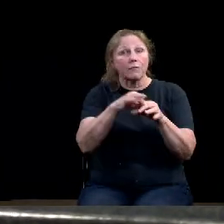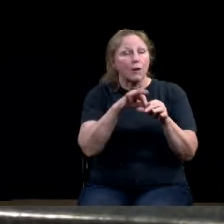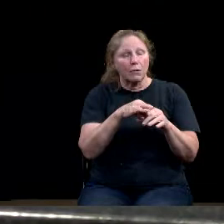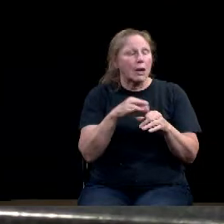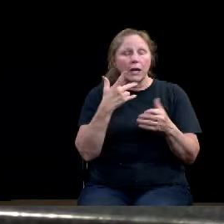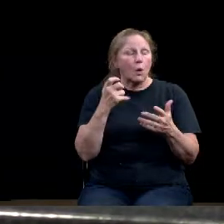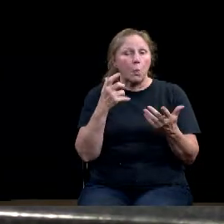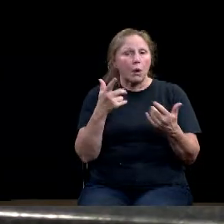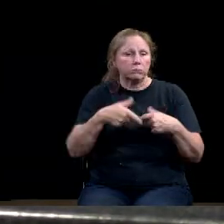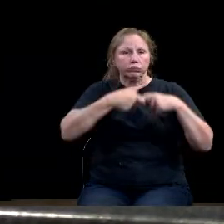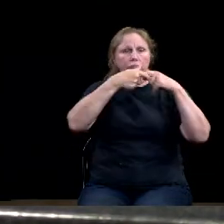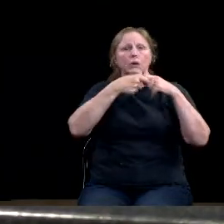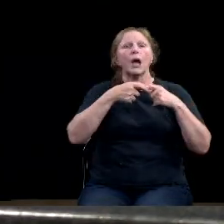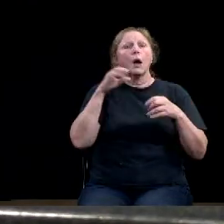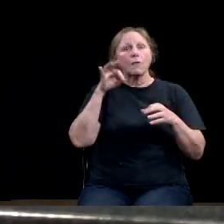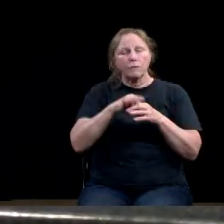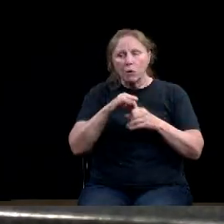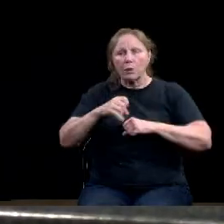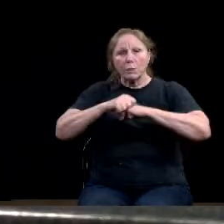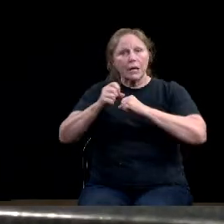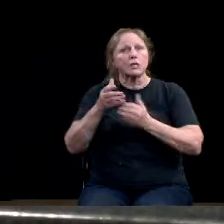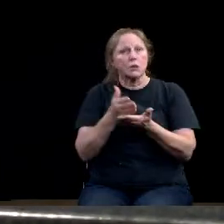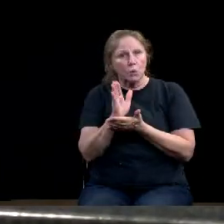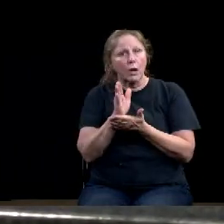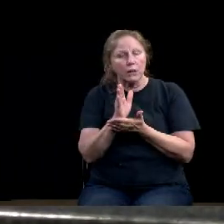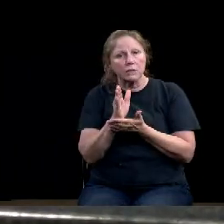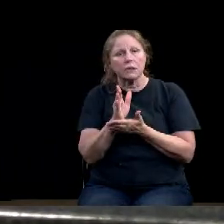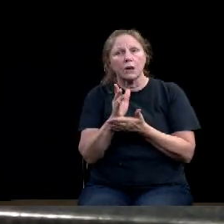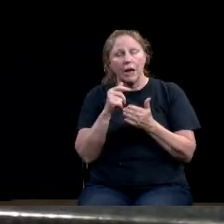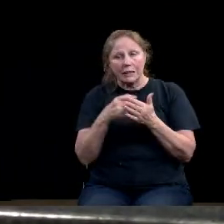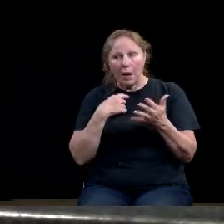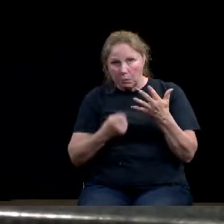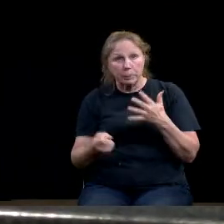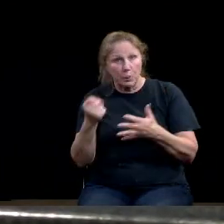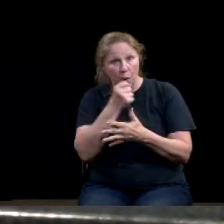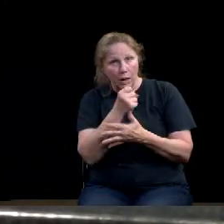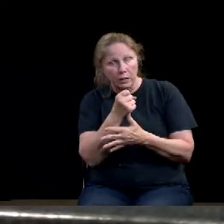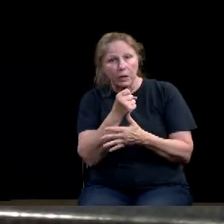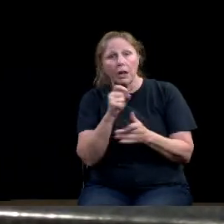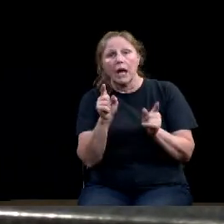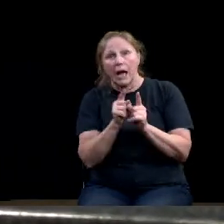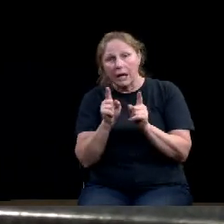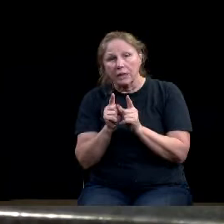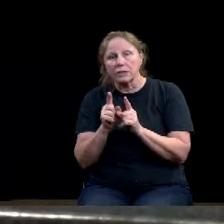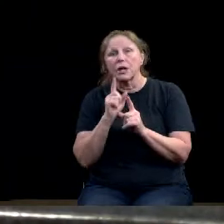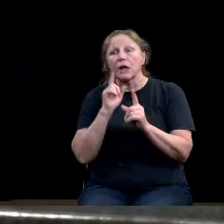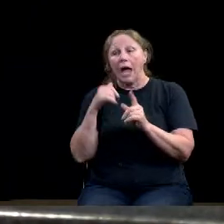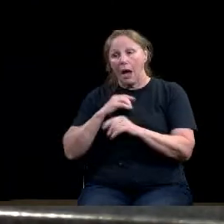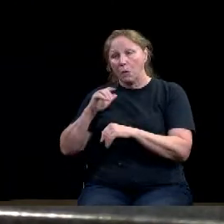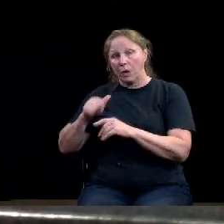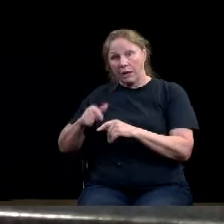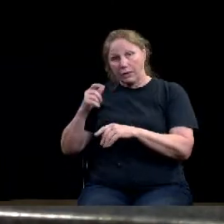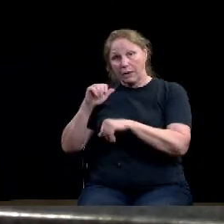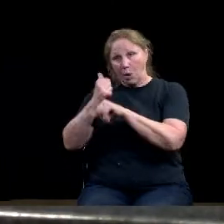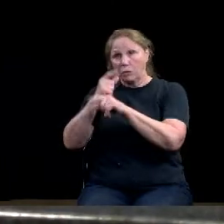set and aligned are our priority. And I am very proud to be able to continue that work with the likes of you